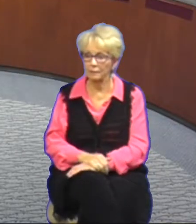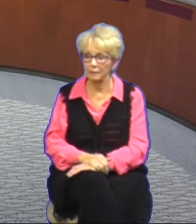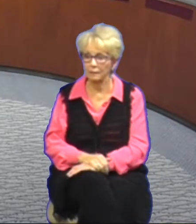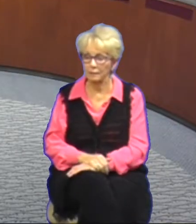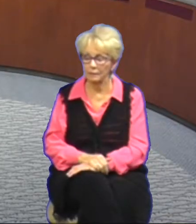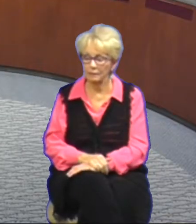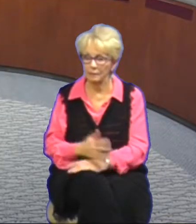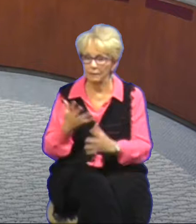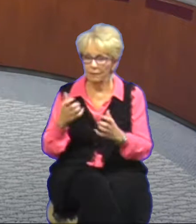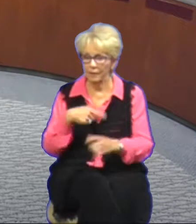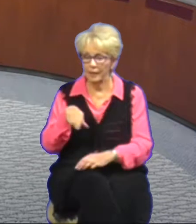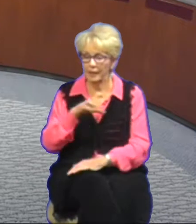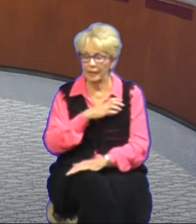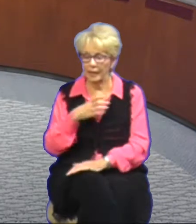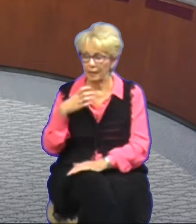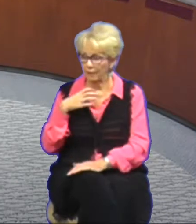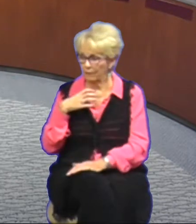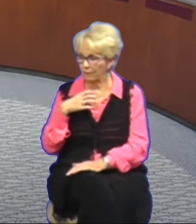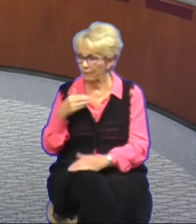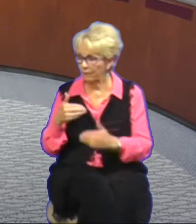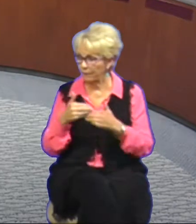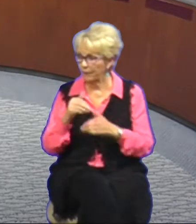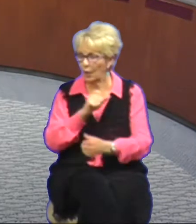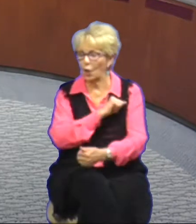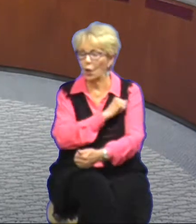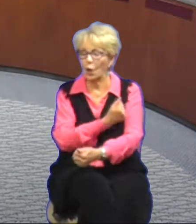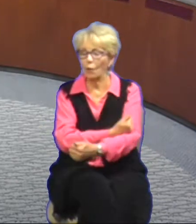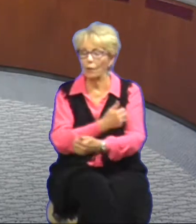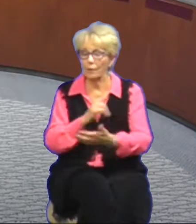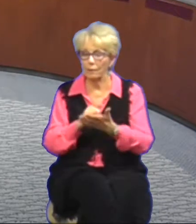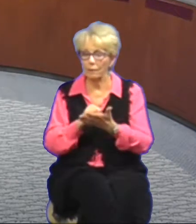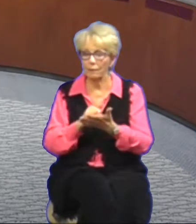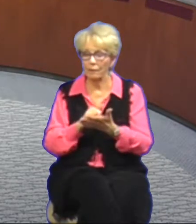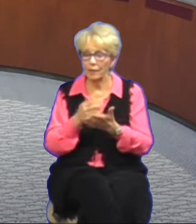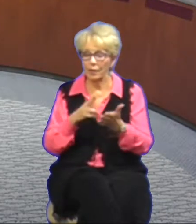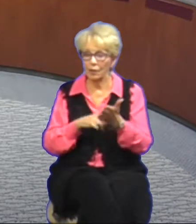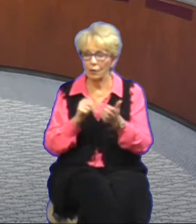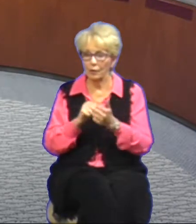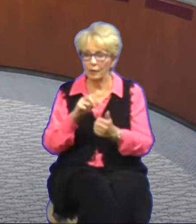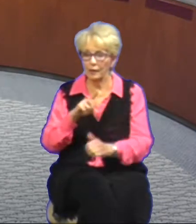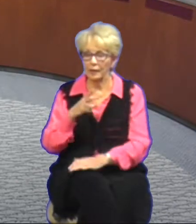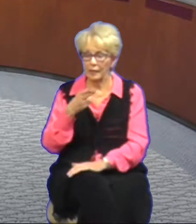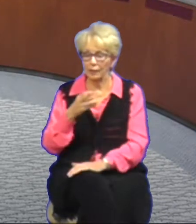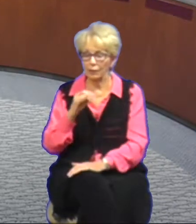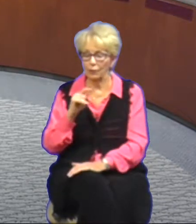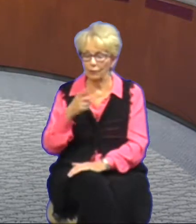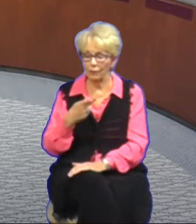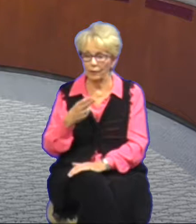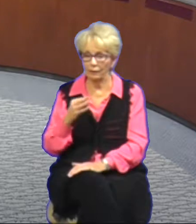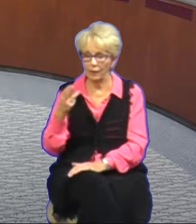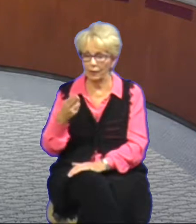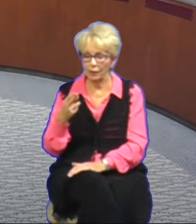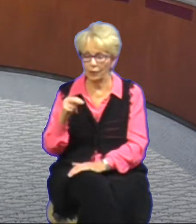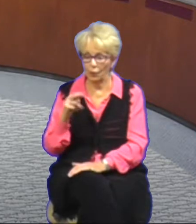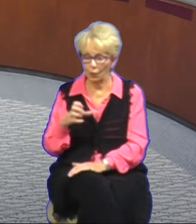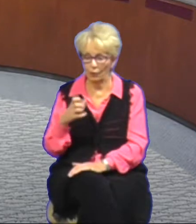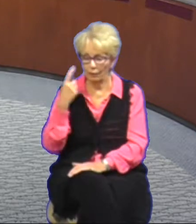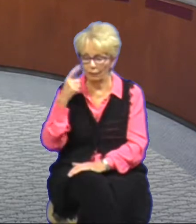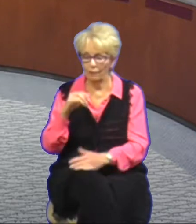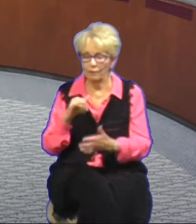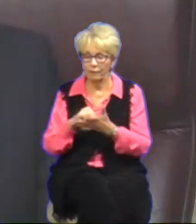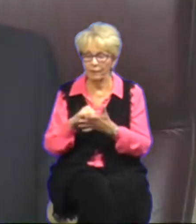What's the wish of council? Move to authorize and contract with D.H. Griffin of Hickory, North Carolina for